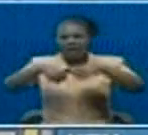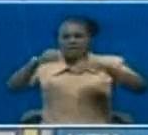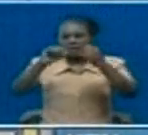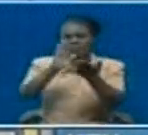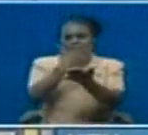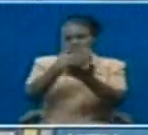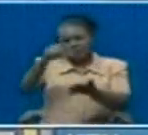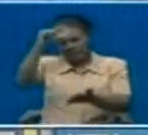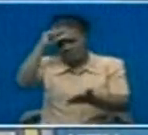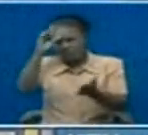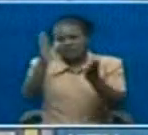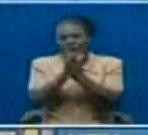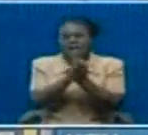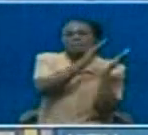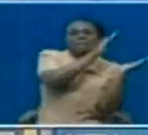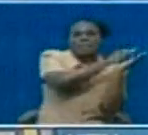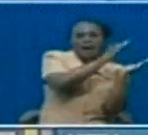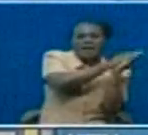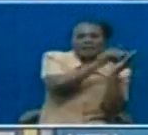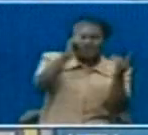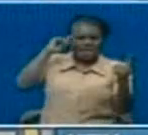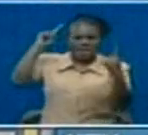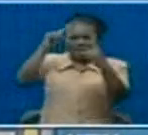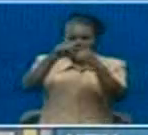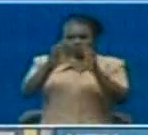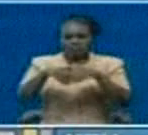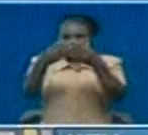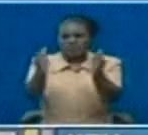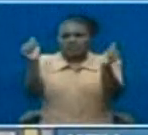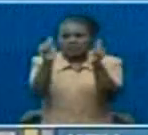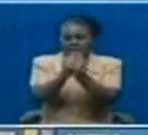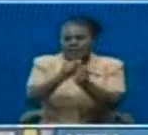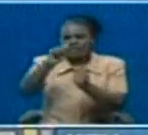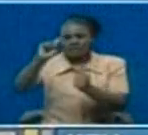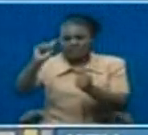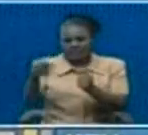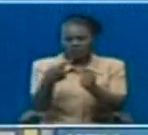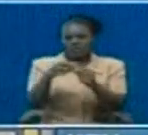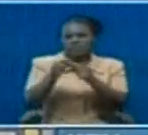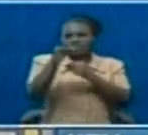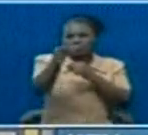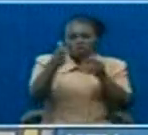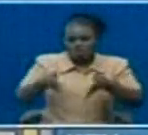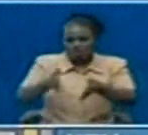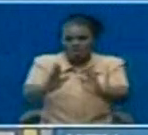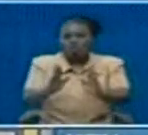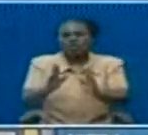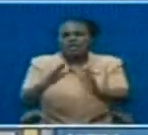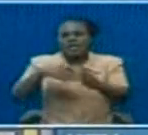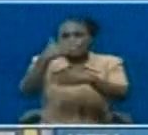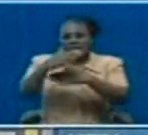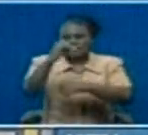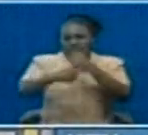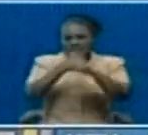government, the commercial banks and the contractors aimed at delivering 10,000 kilometers of paved roads in the country in the next